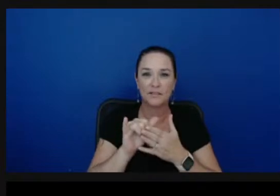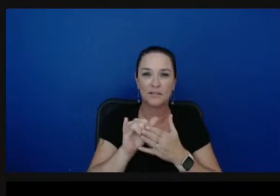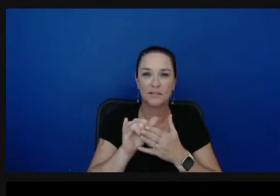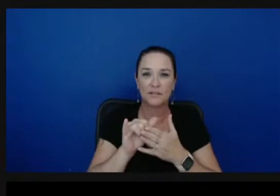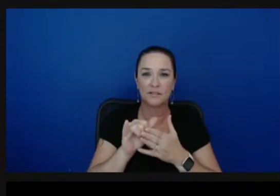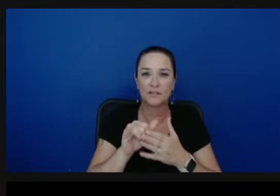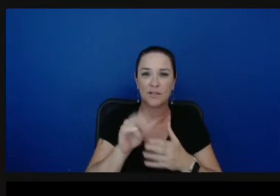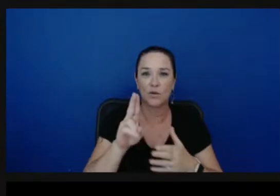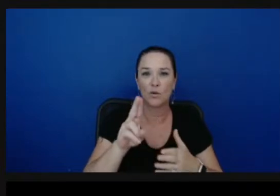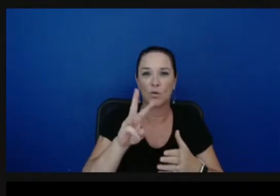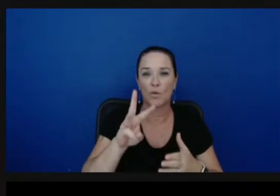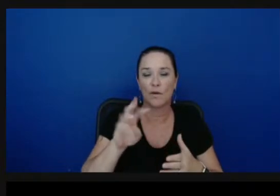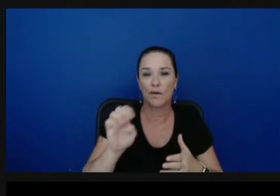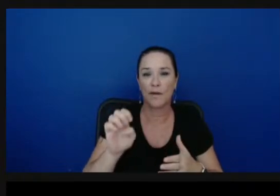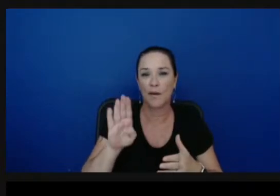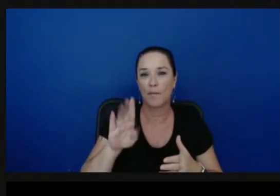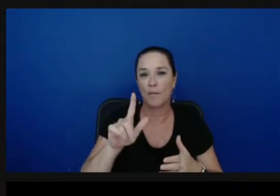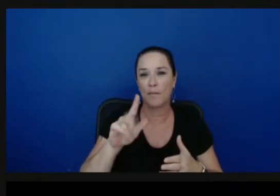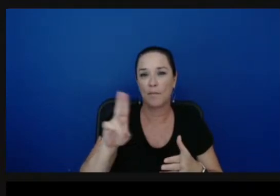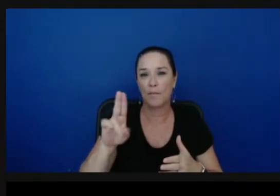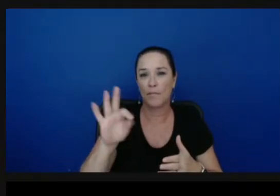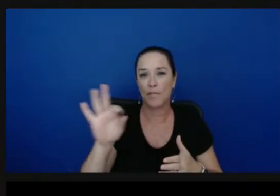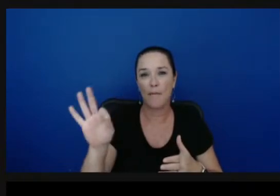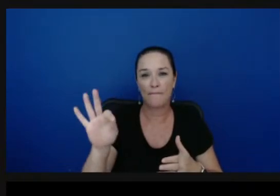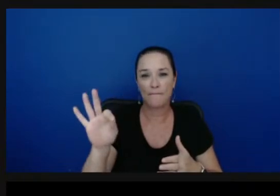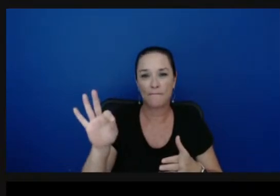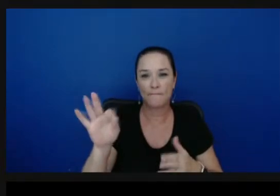Wikahuna Bluff overlook.